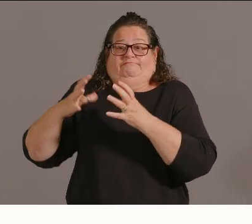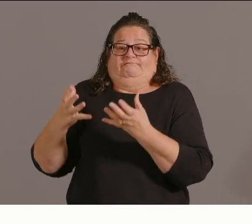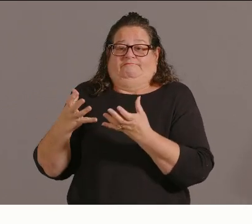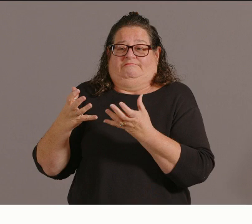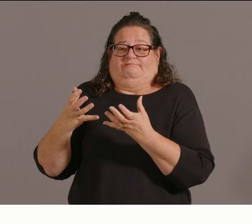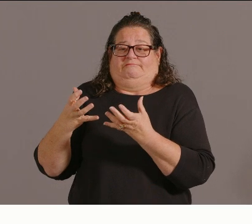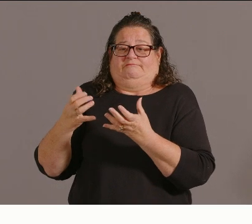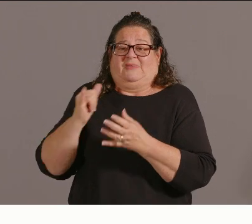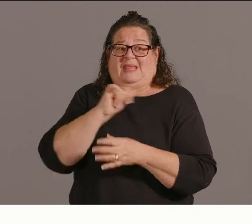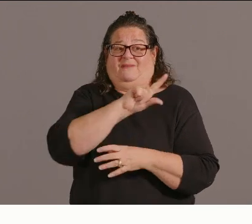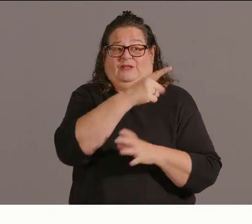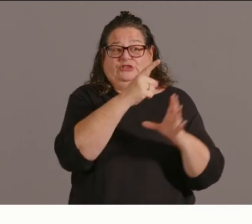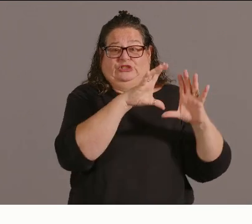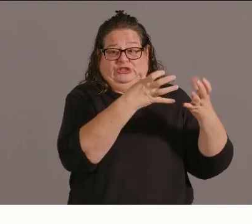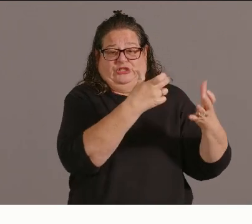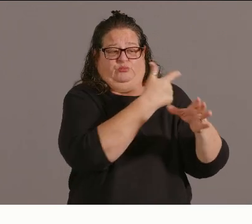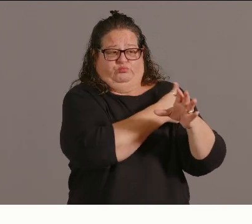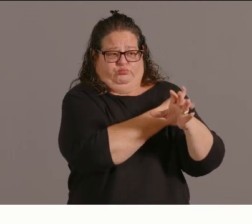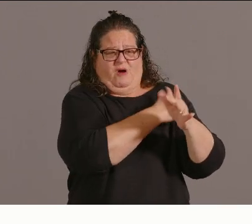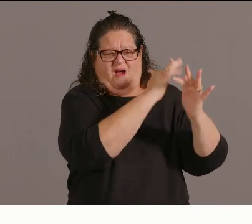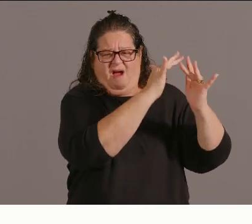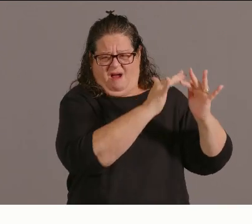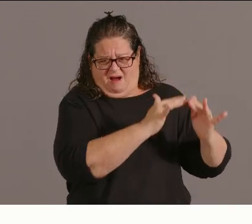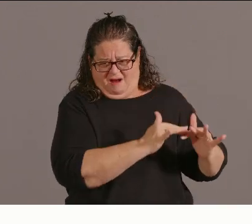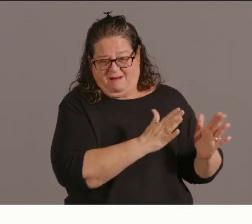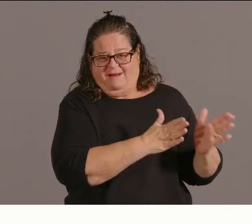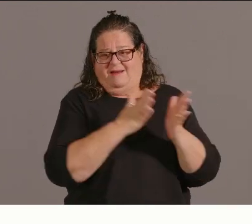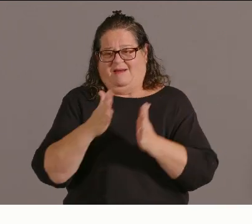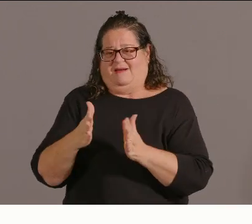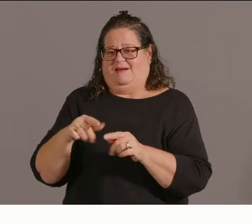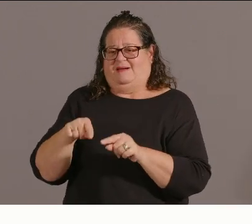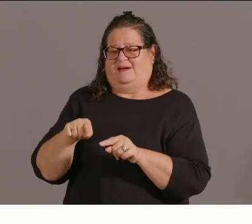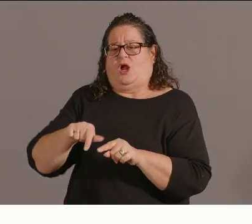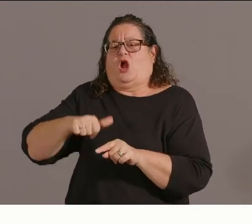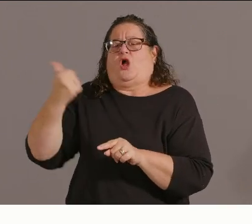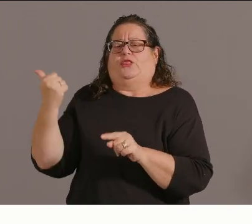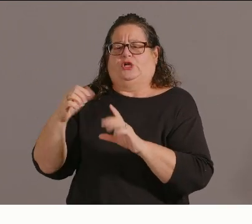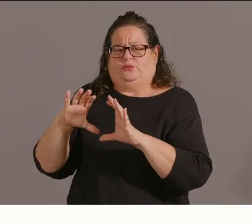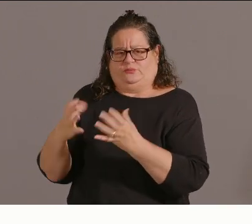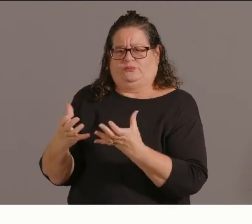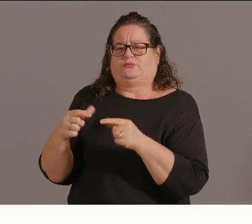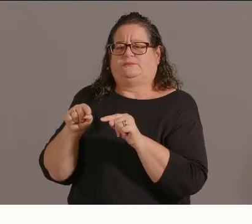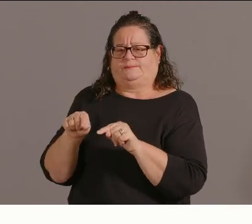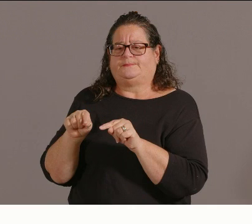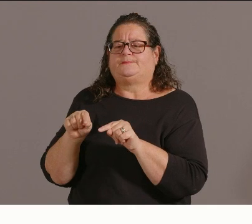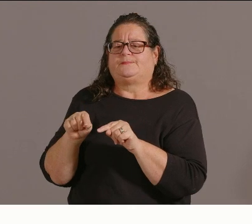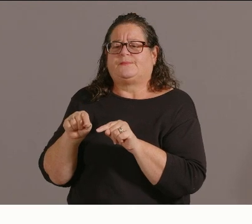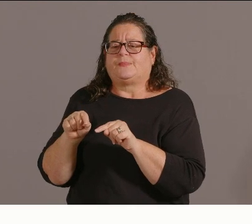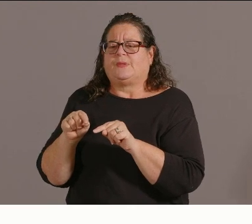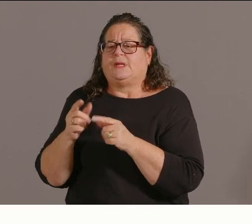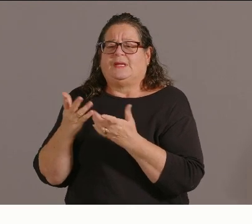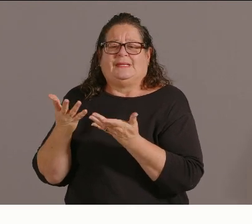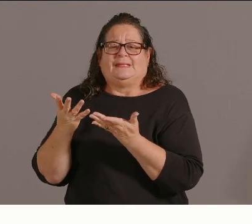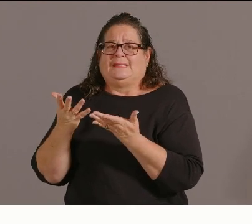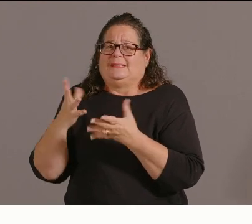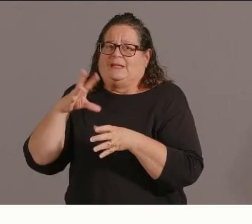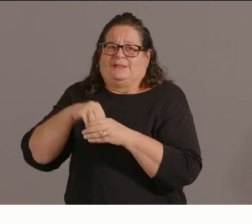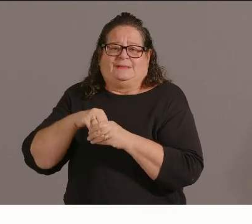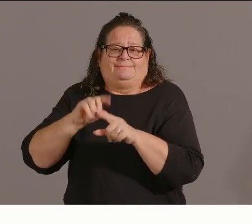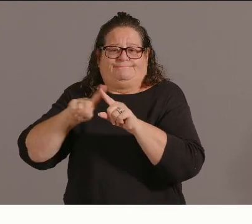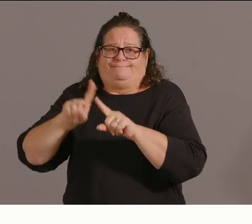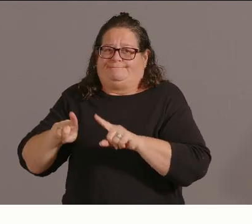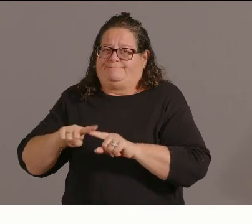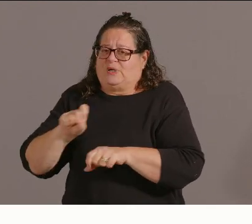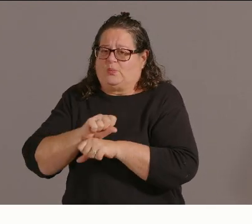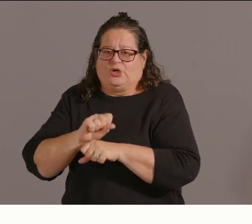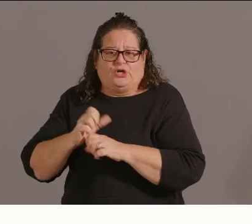workers, or could be qualified based on their age prioritization. And that includes a large number of other essential workers. However,